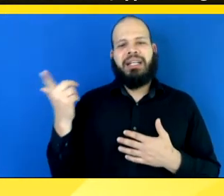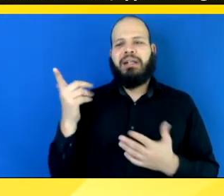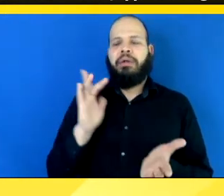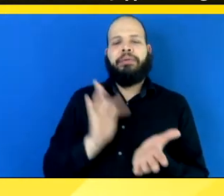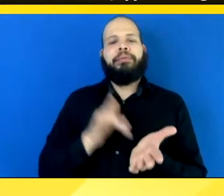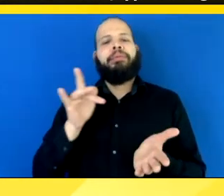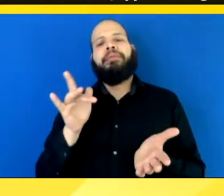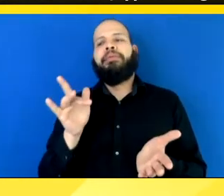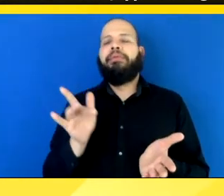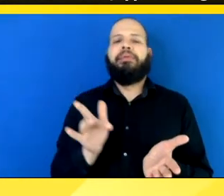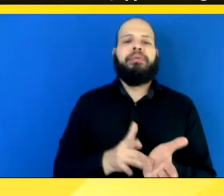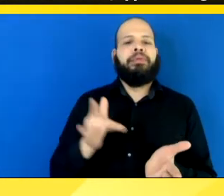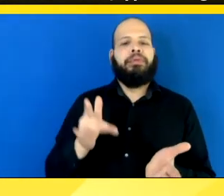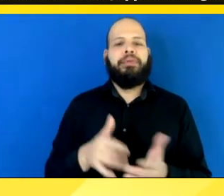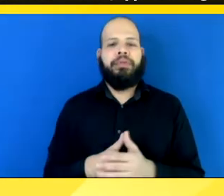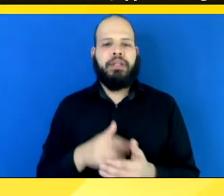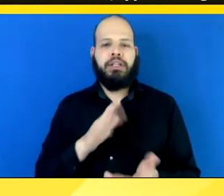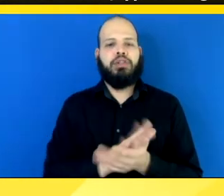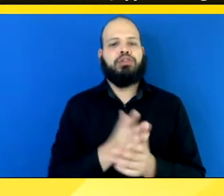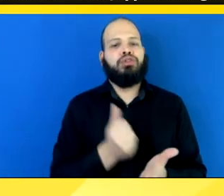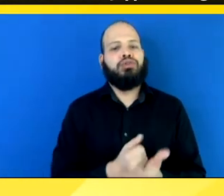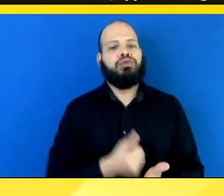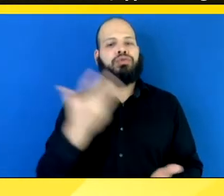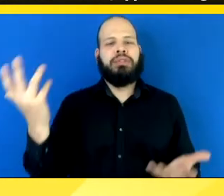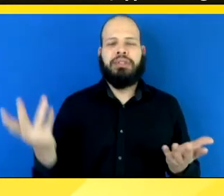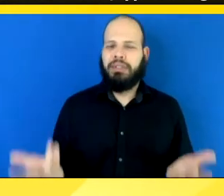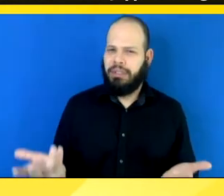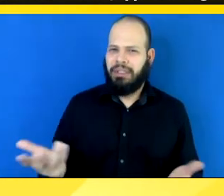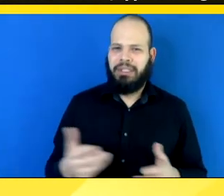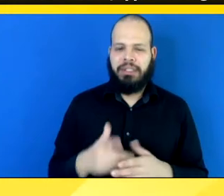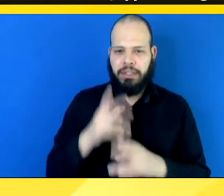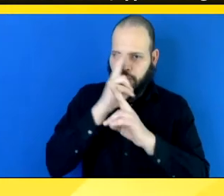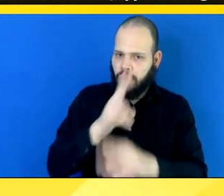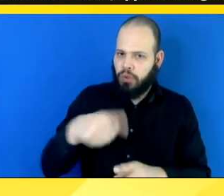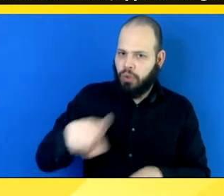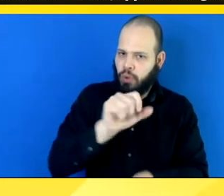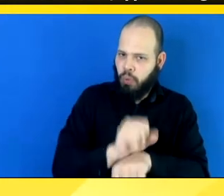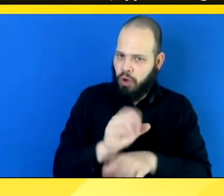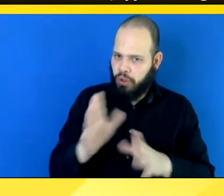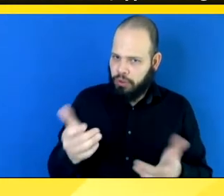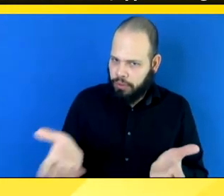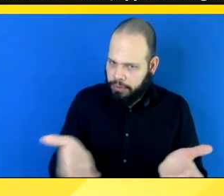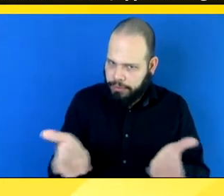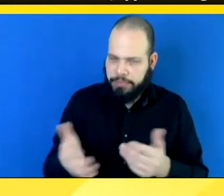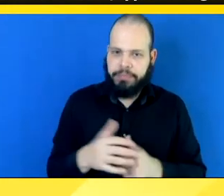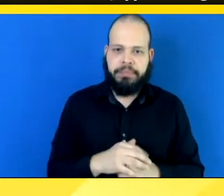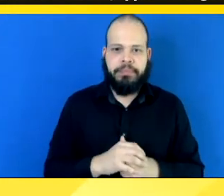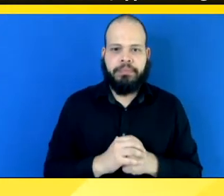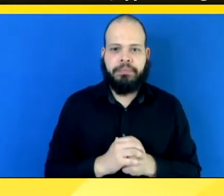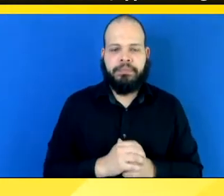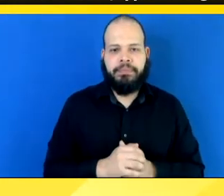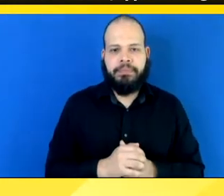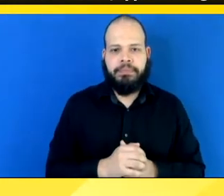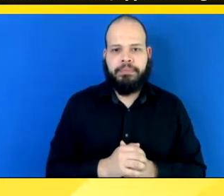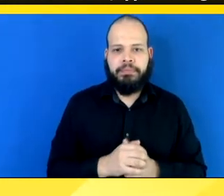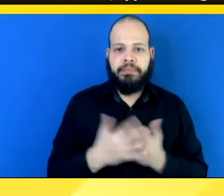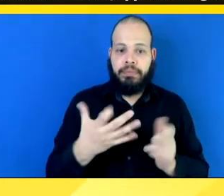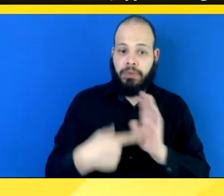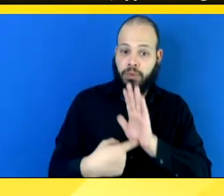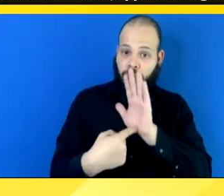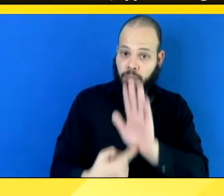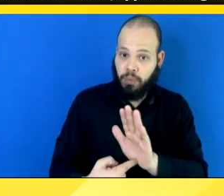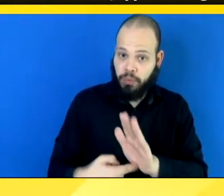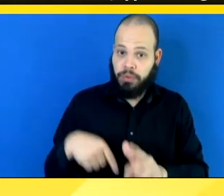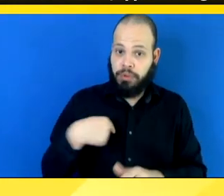comes to protecting those who speak out or organize for change. So if we really want to show that we respect our essential workers, we have